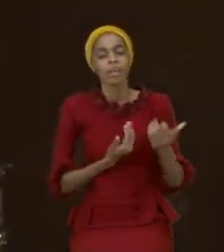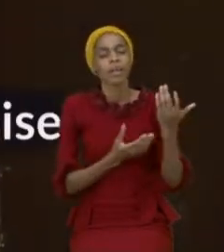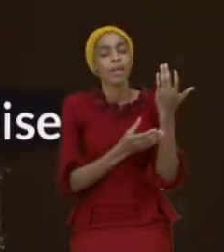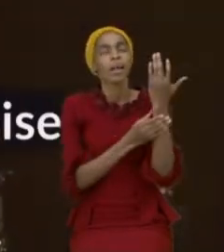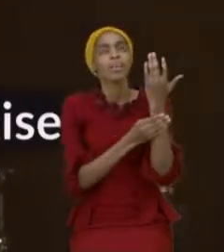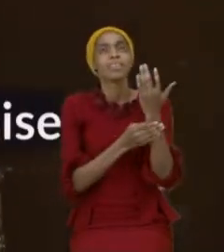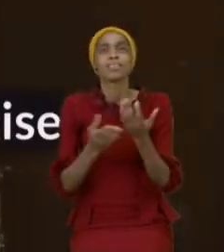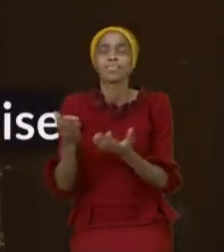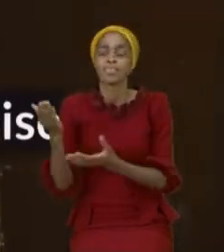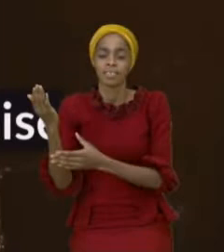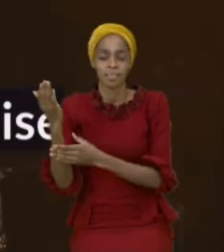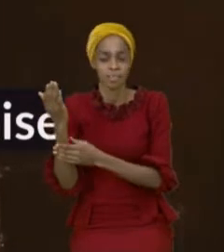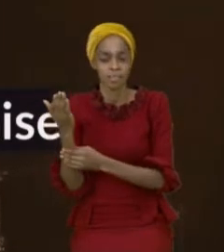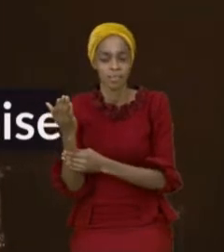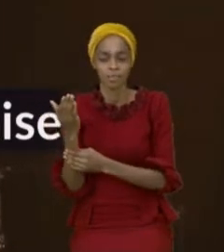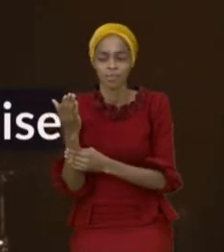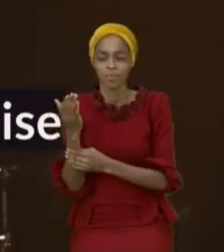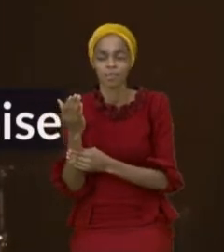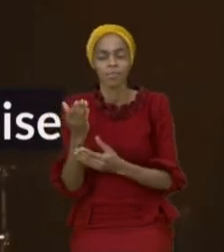With our hands